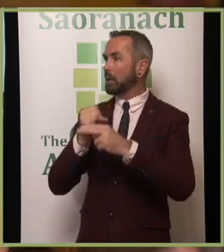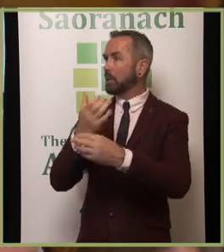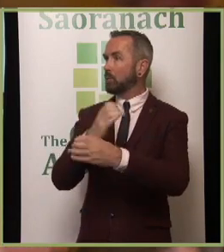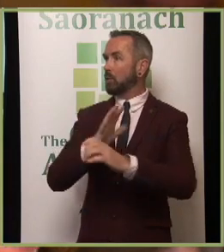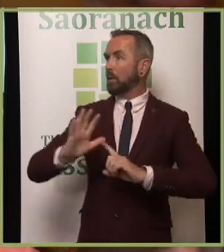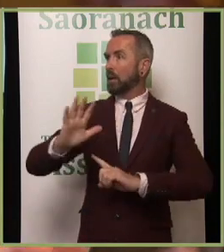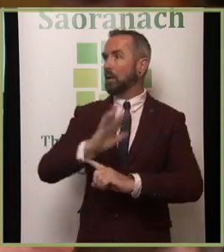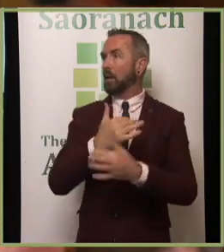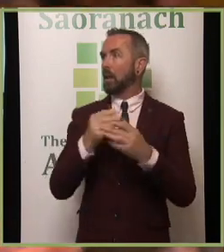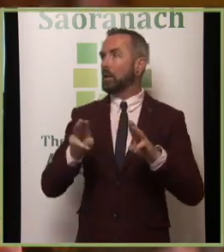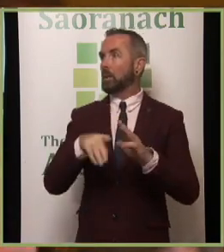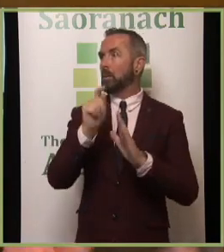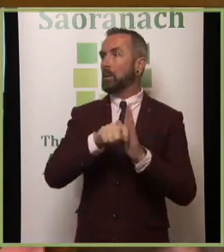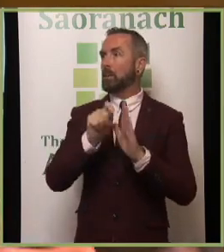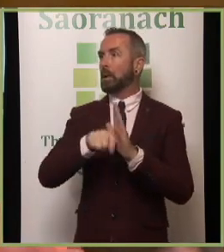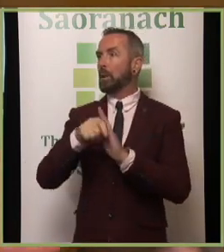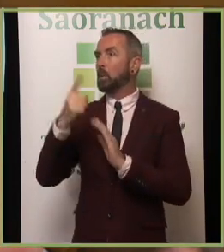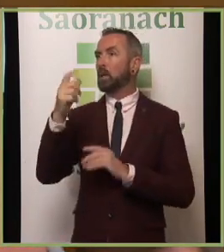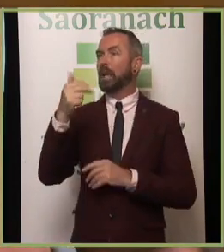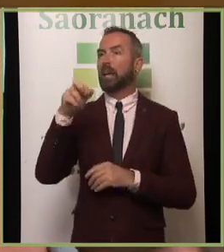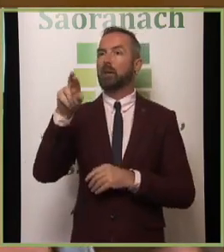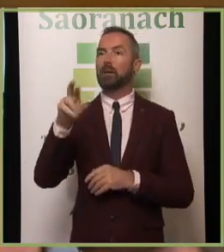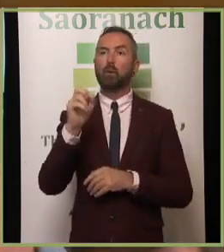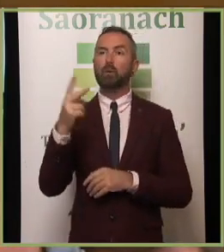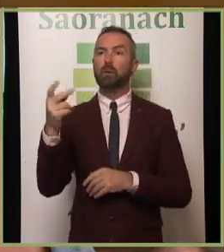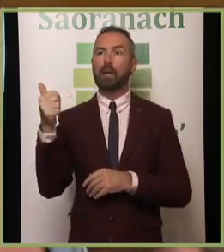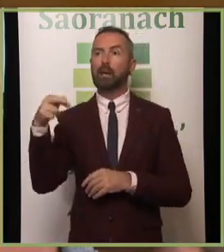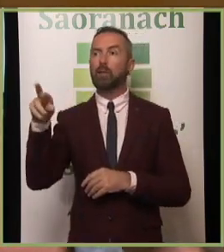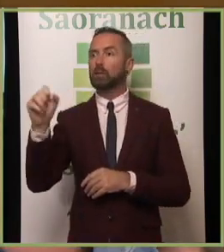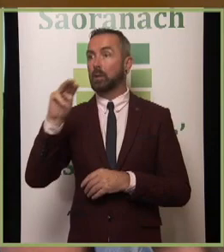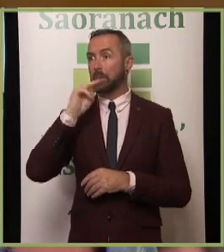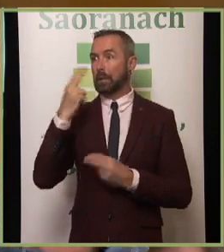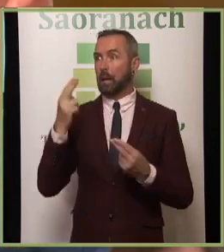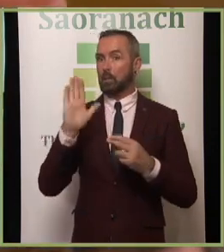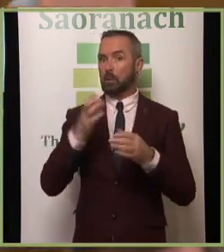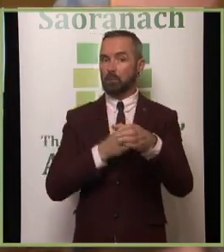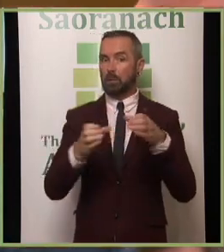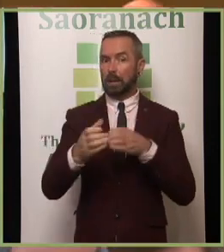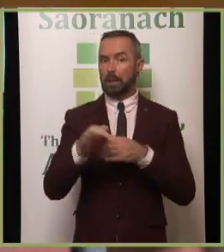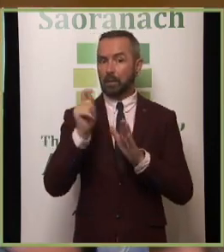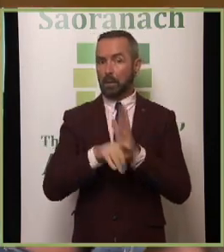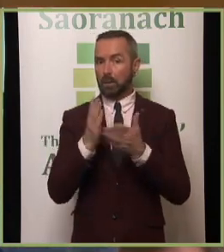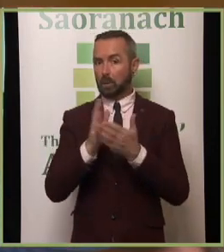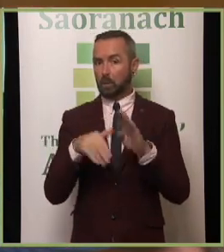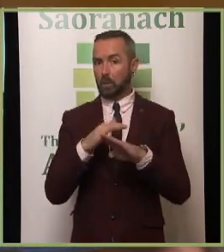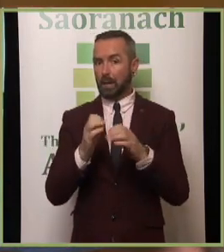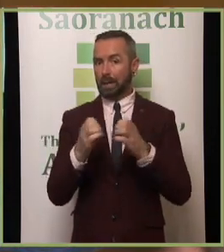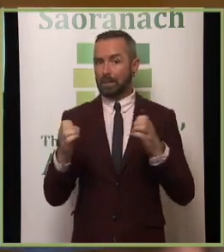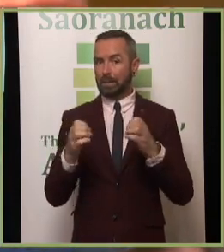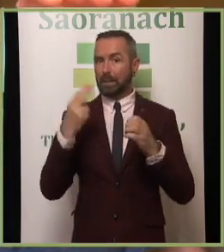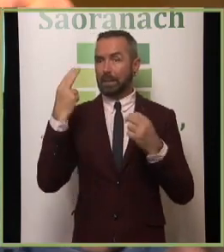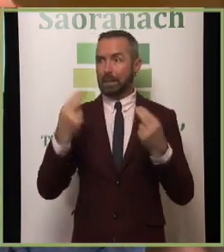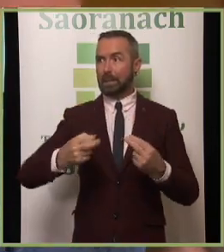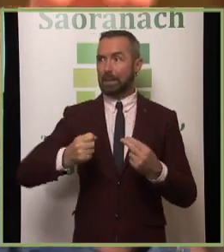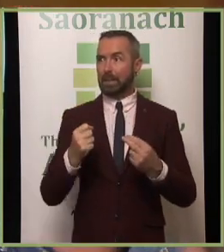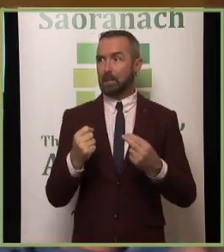area, a lot of people will buy an acre or two off Quilcha. Now, Quilcha are required to replace that by buying land somewhere else. They have to keep a net